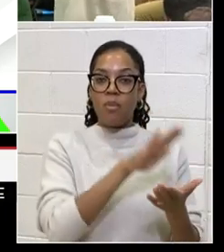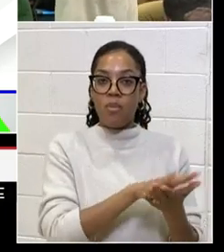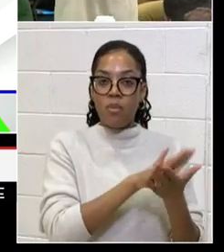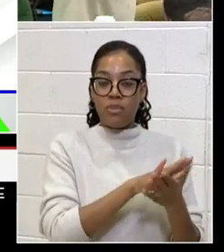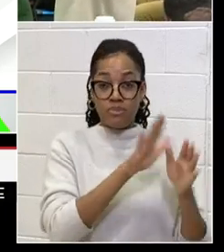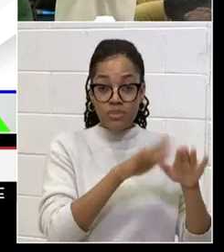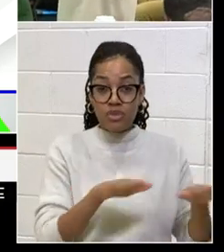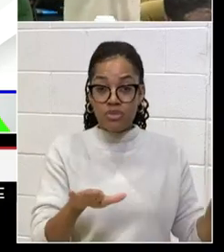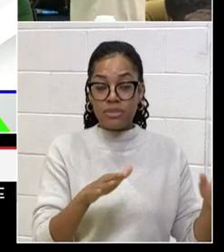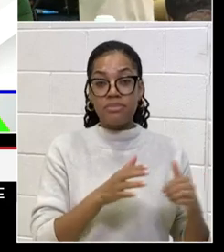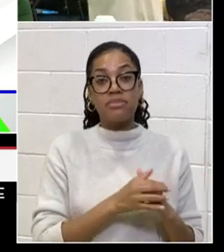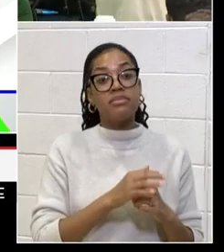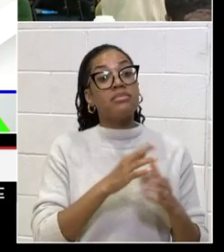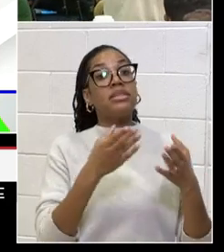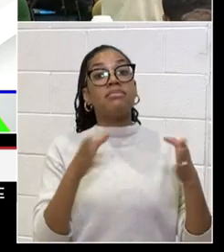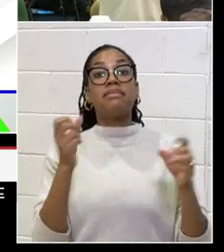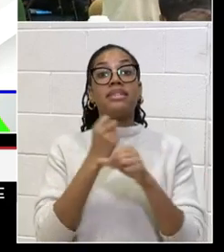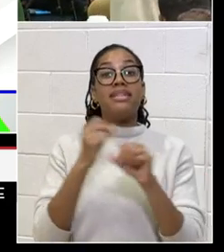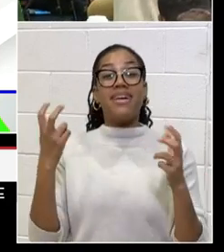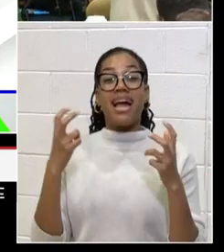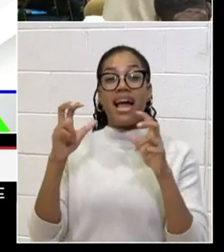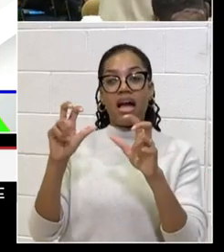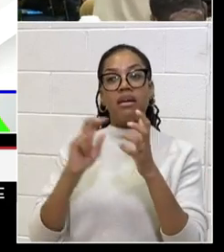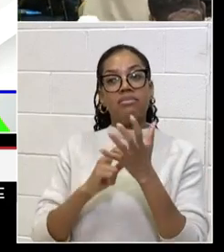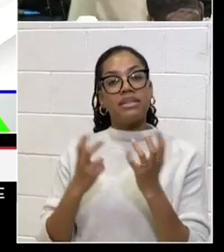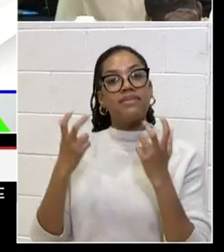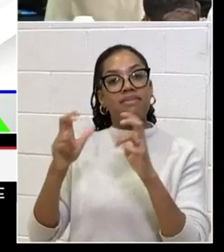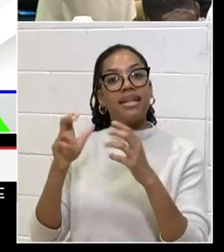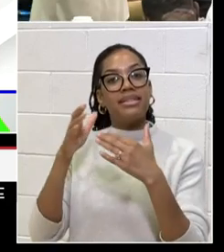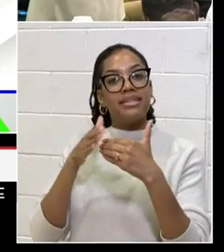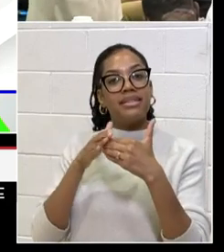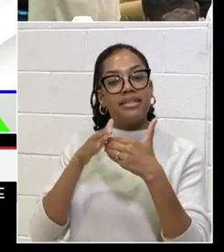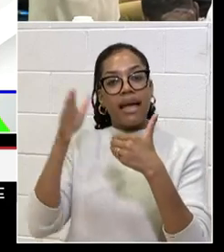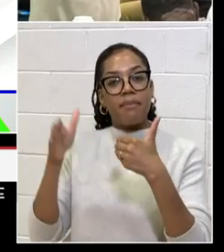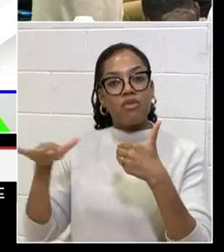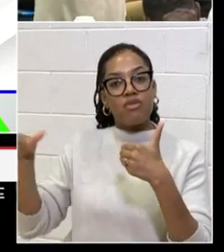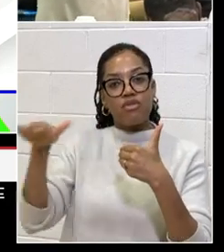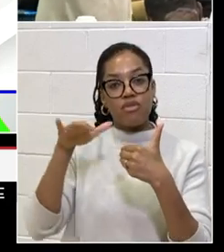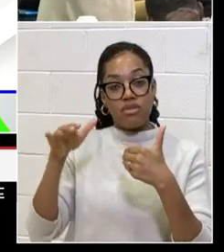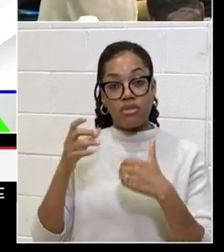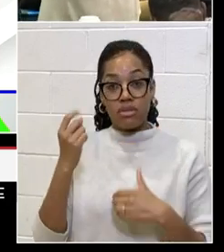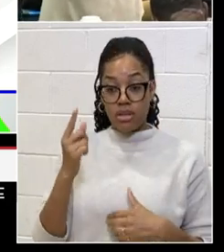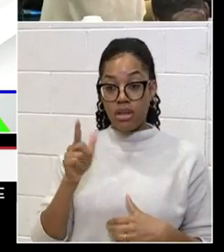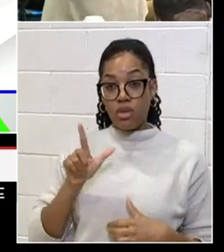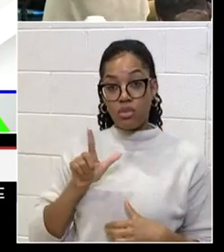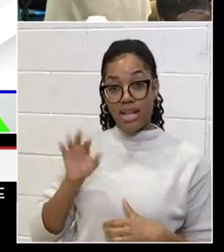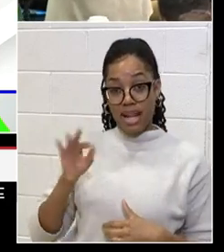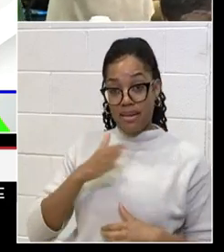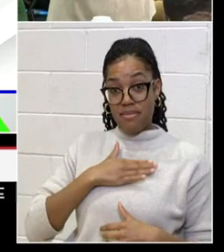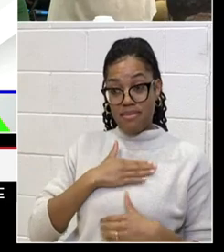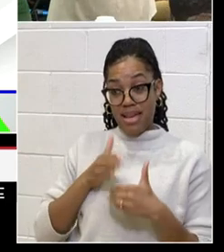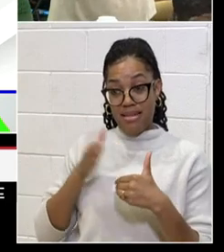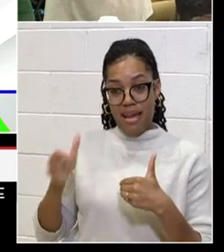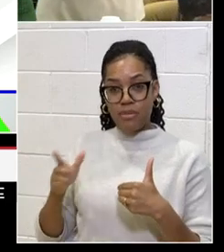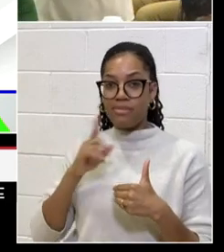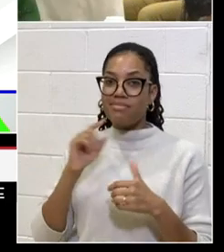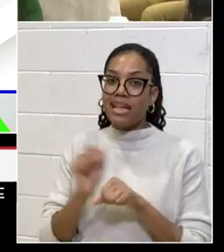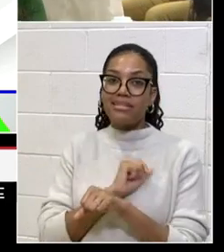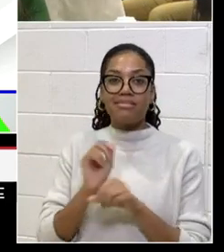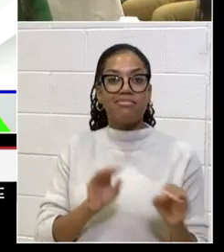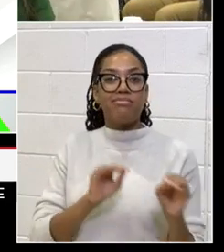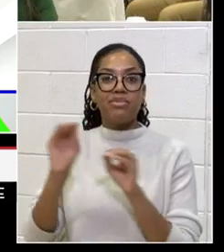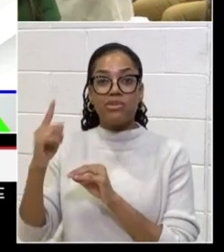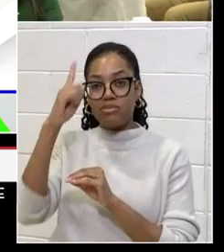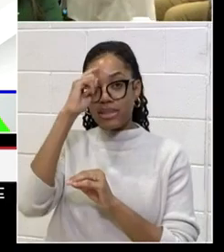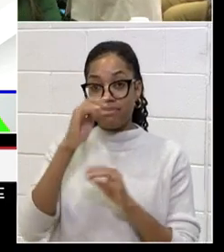in your neighbors. Yesterday, I use an example. 29 of our neighbors were displaced because of a fire. And so